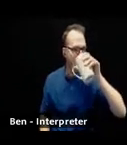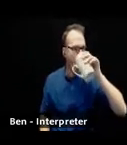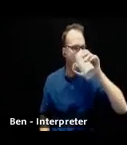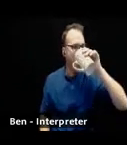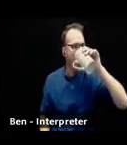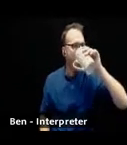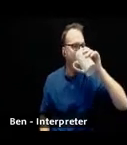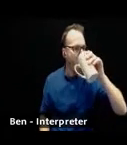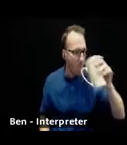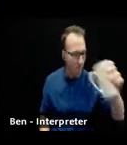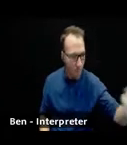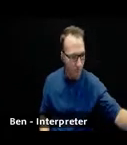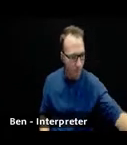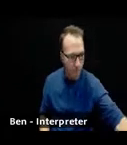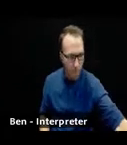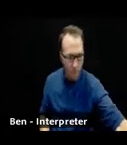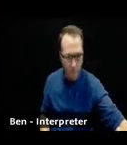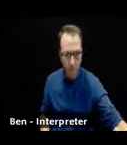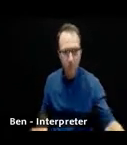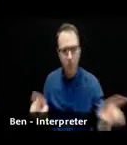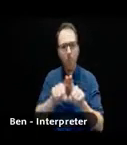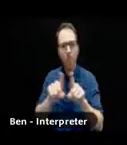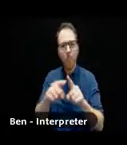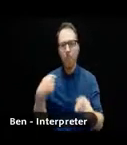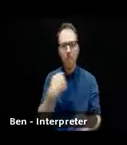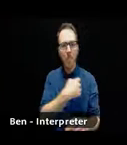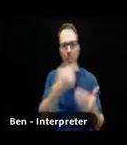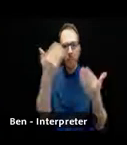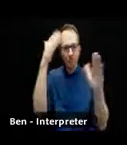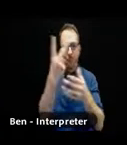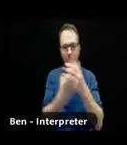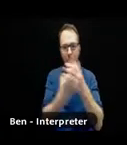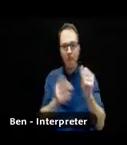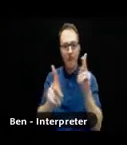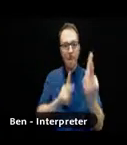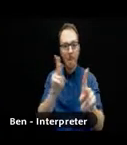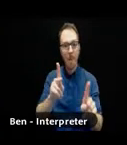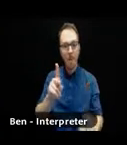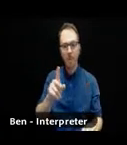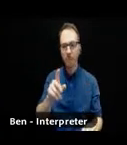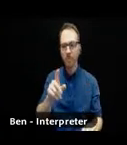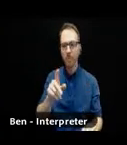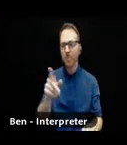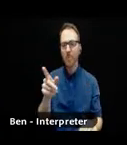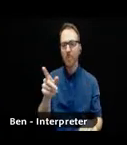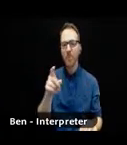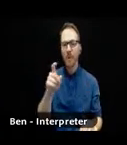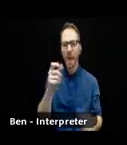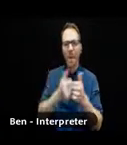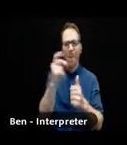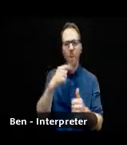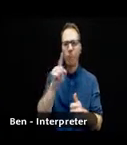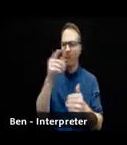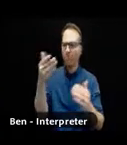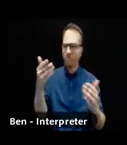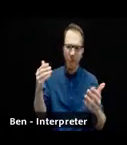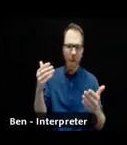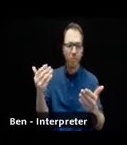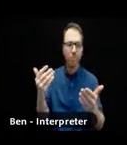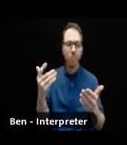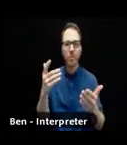Also, we don't know that those people necessarily have the most nuanced understandings of intimate partner violence and